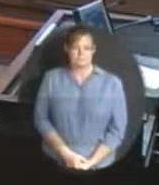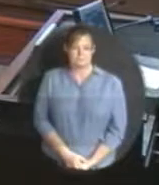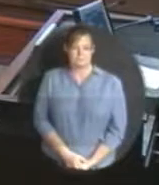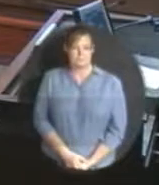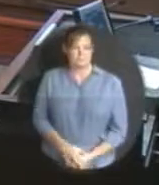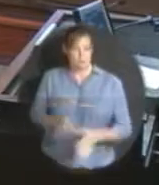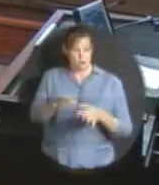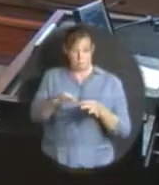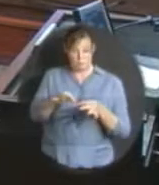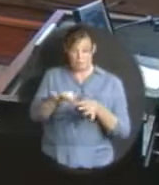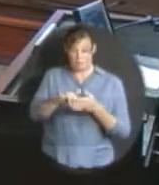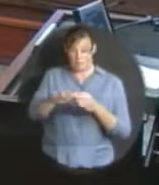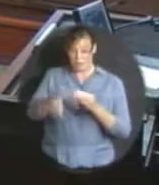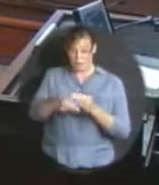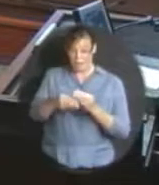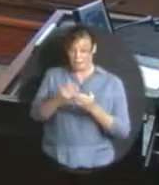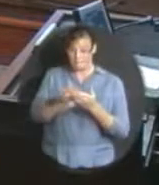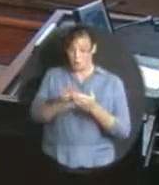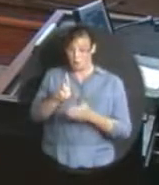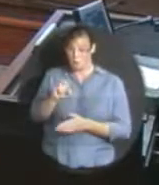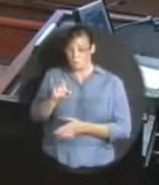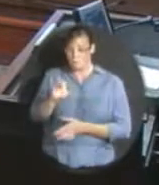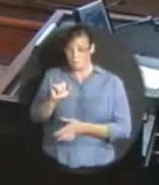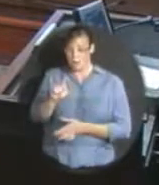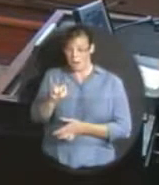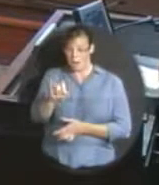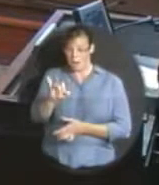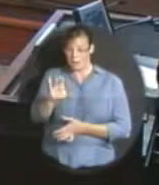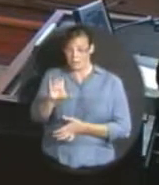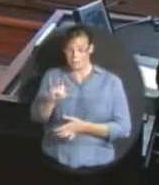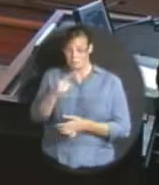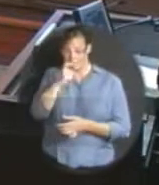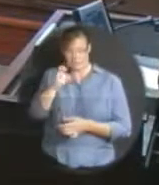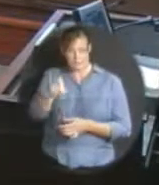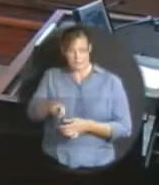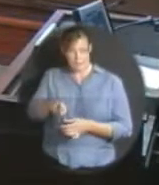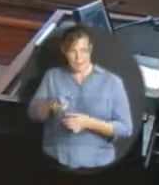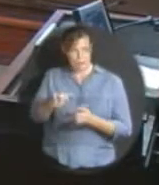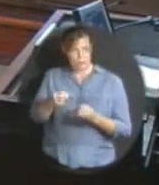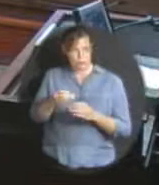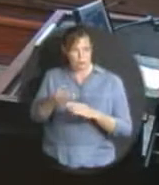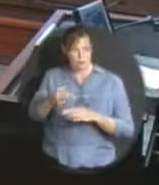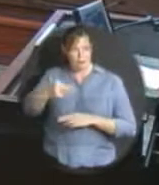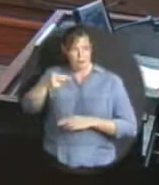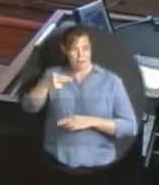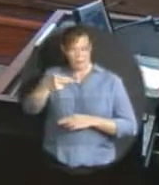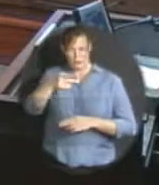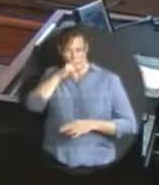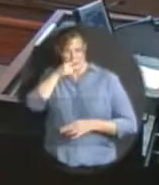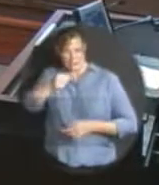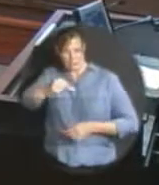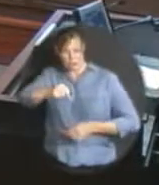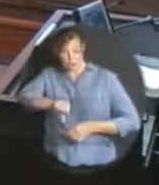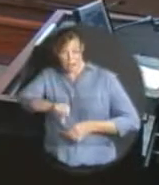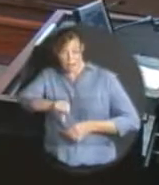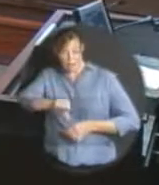You mentioned that you added a section of robotics because the demand was so high. That's correct. Do we have any, do kids get turned away?